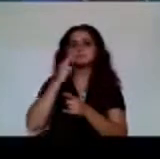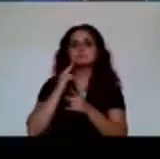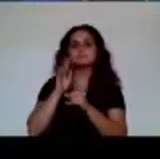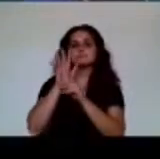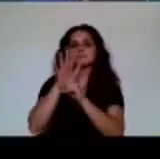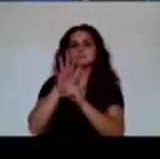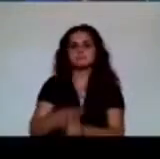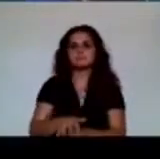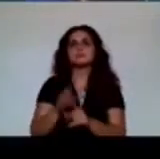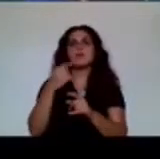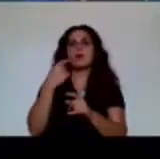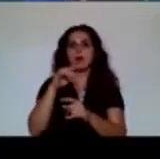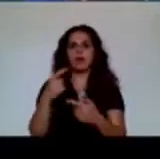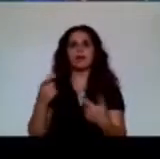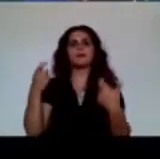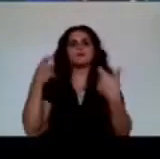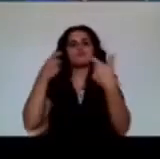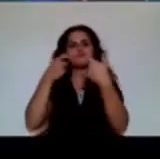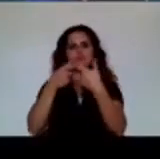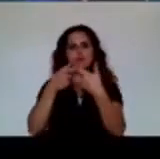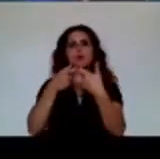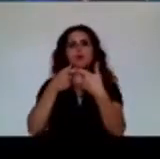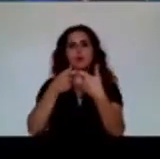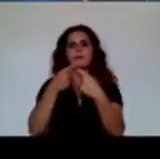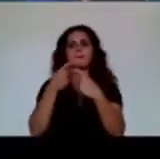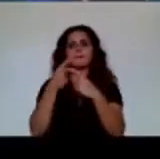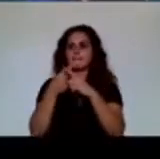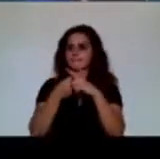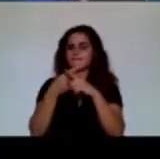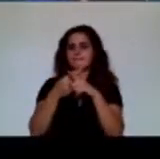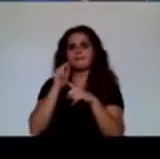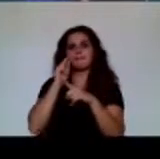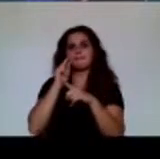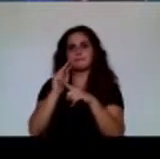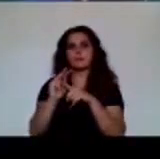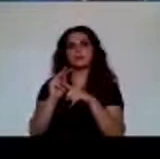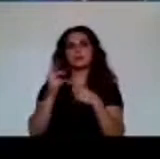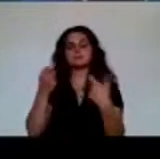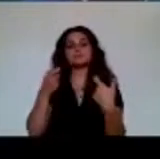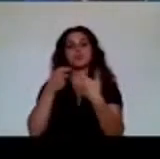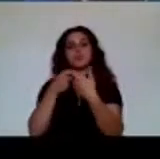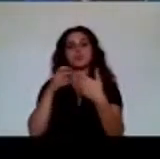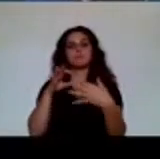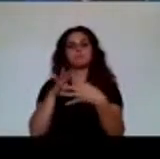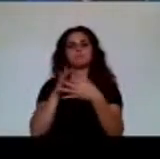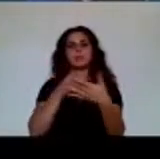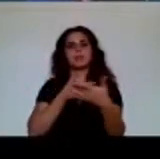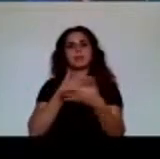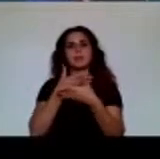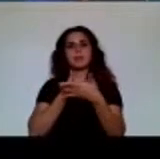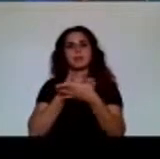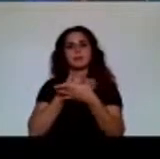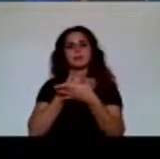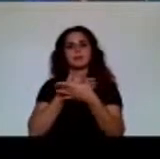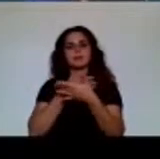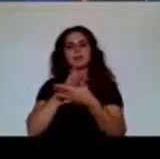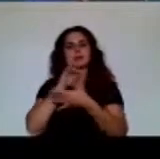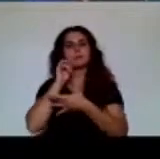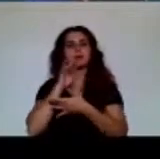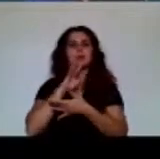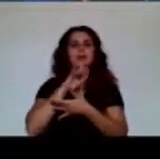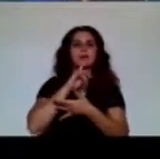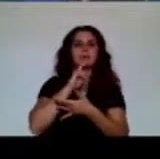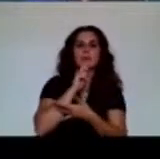moderate correlation between the two. And it's interesting to see that the correlation between parents and